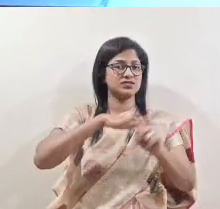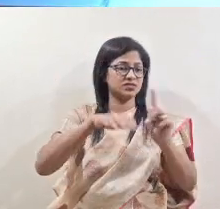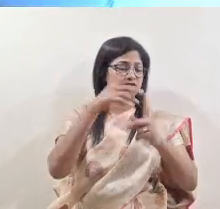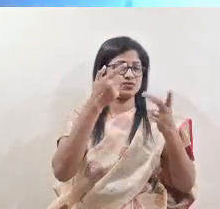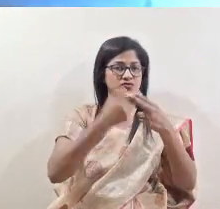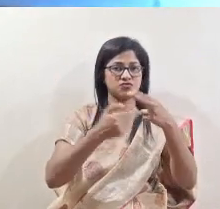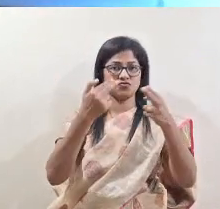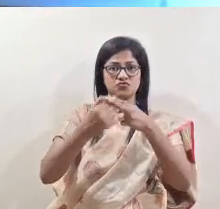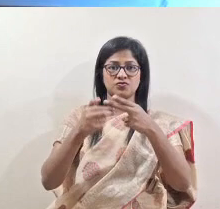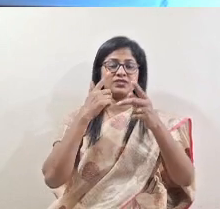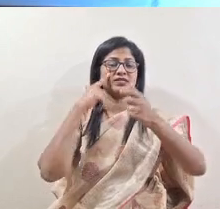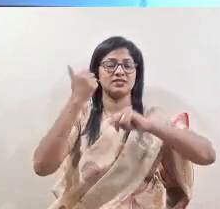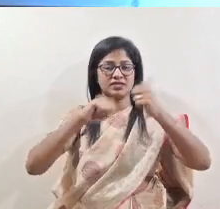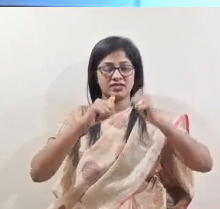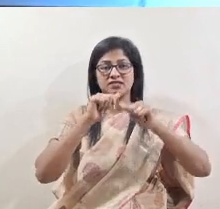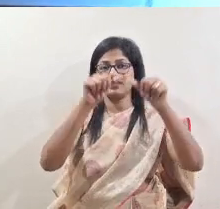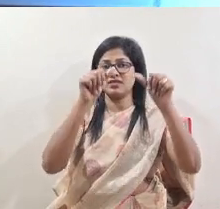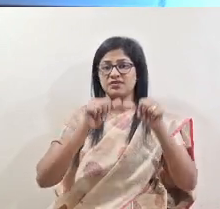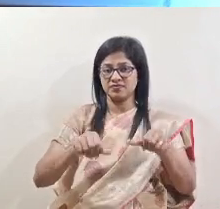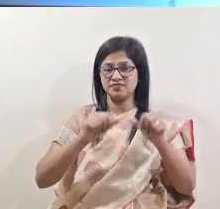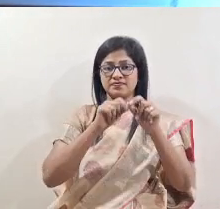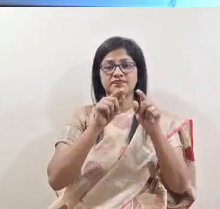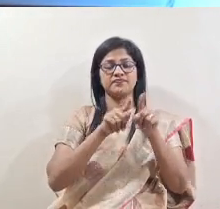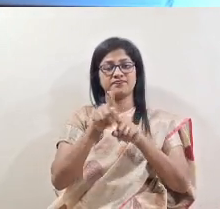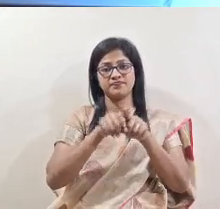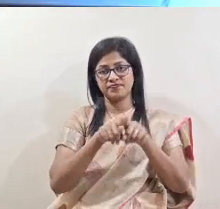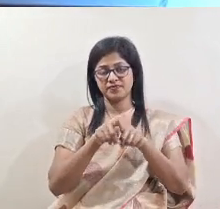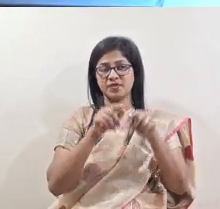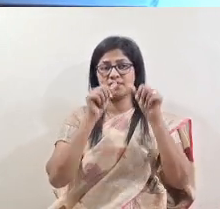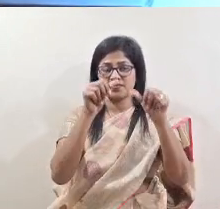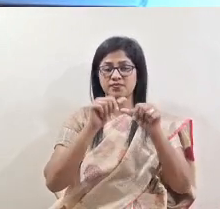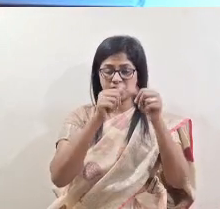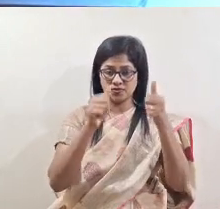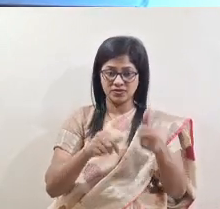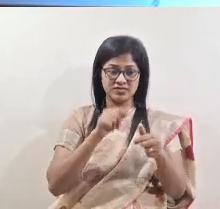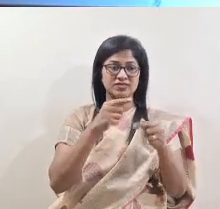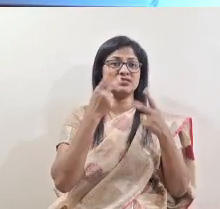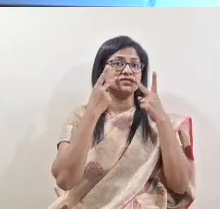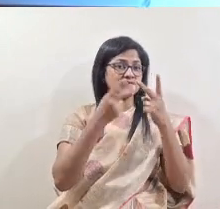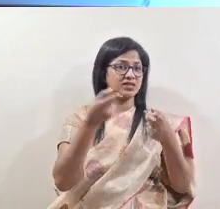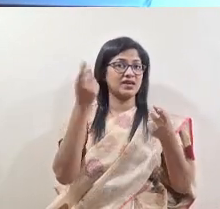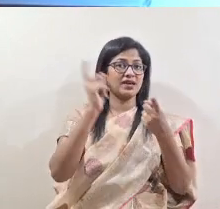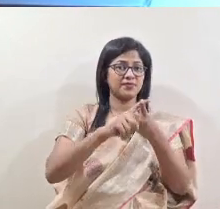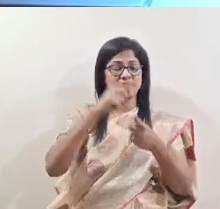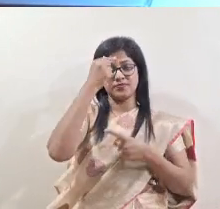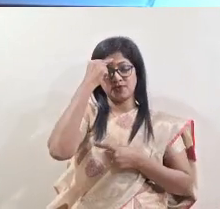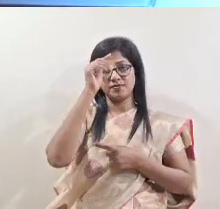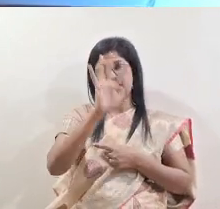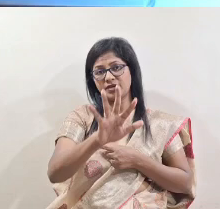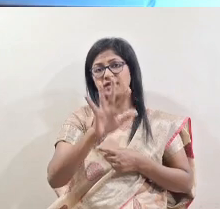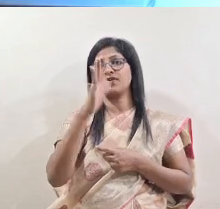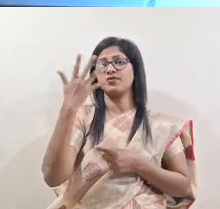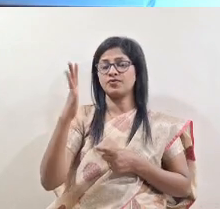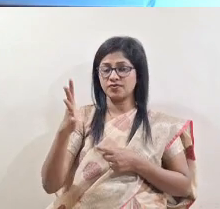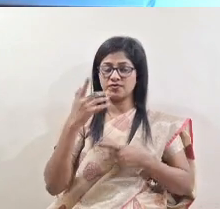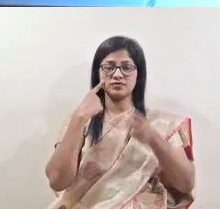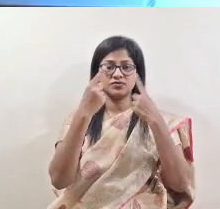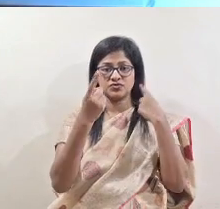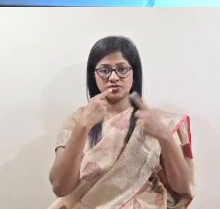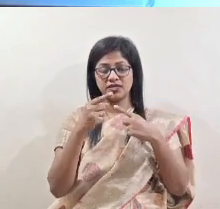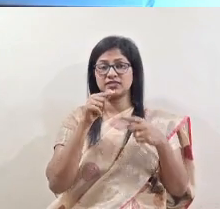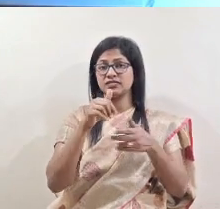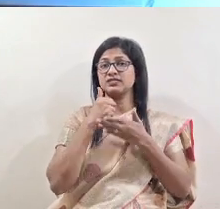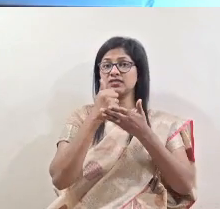test what would be the output of the simulation model, see where issues are happening or not, and then check if